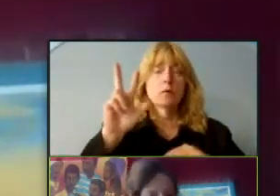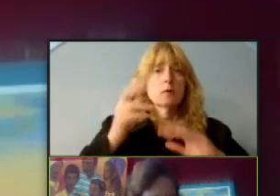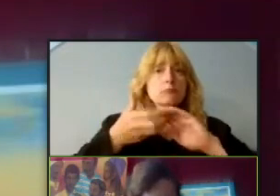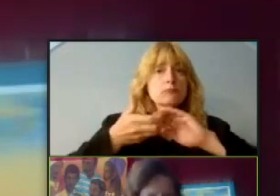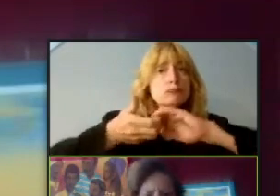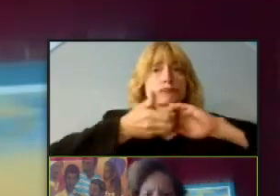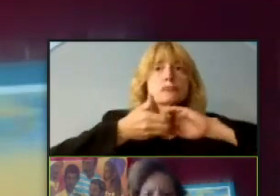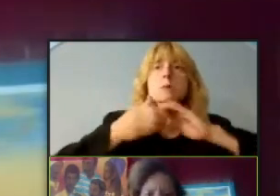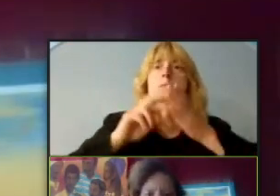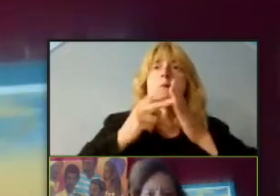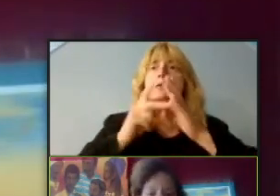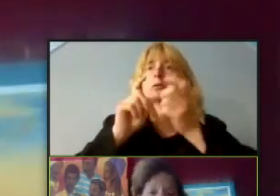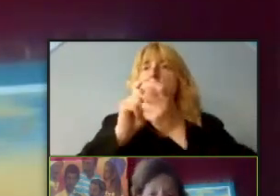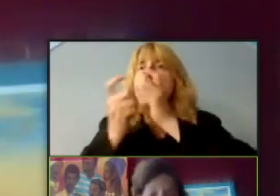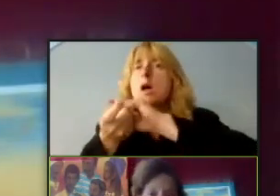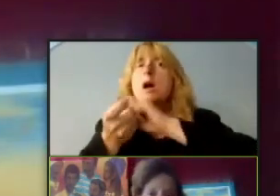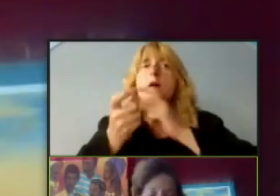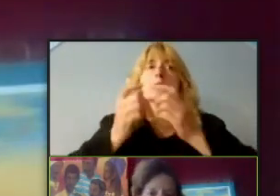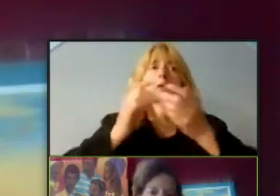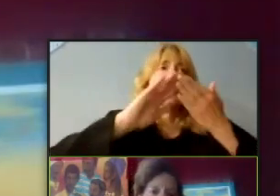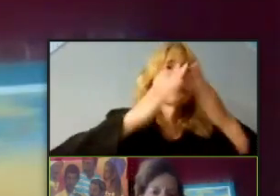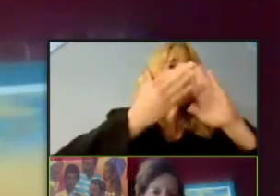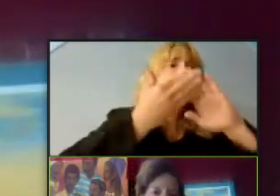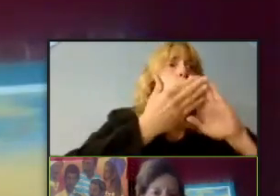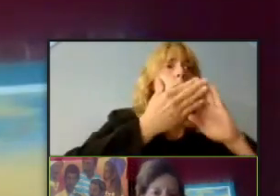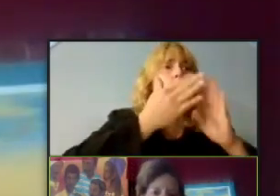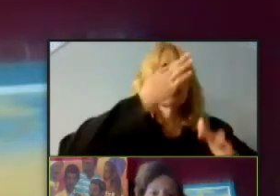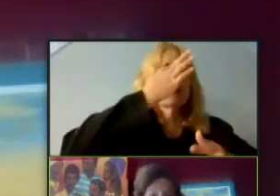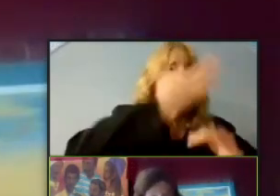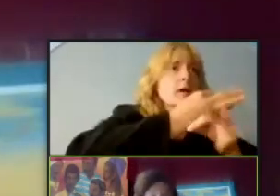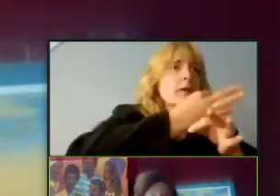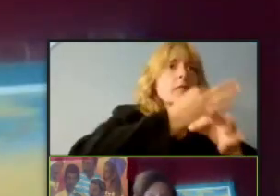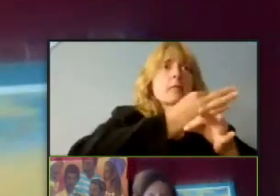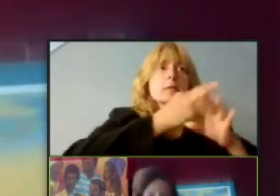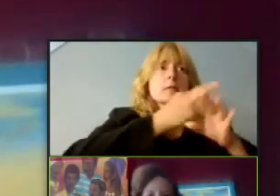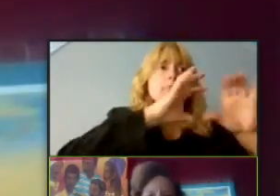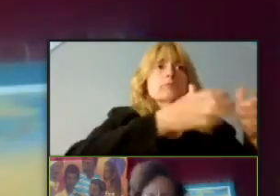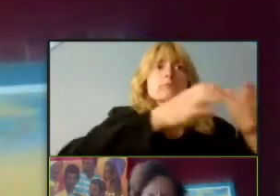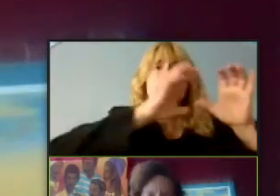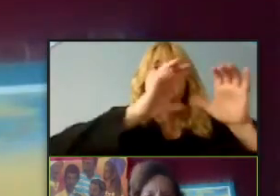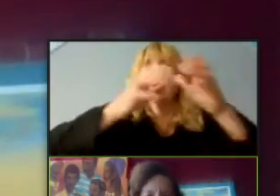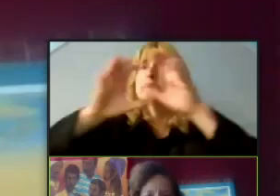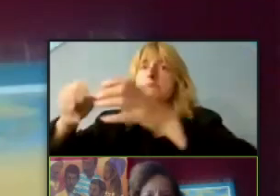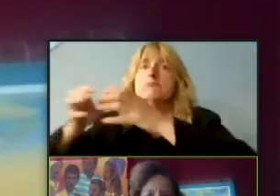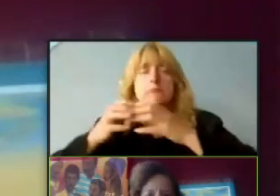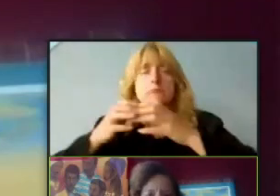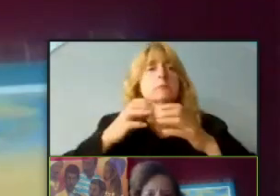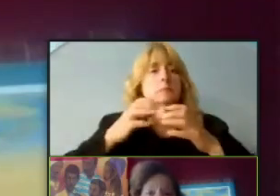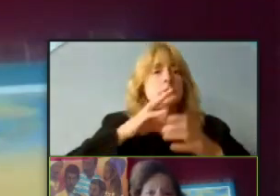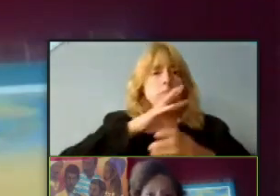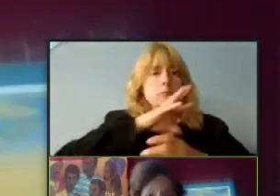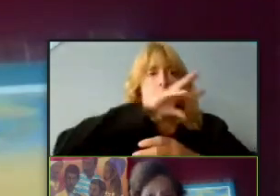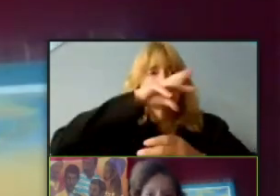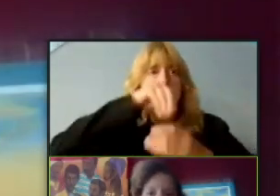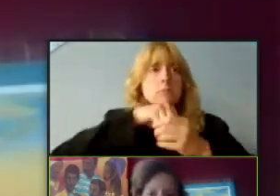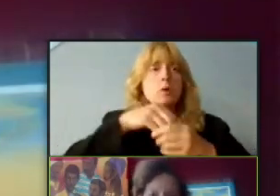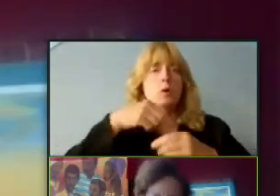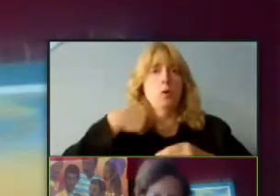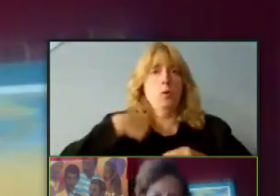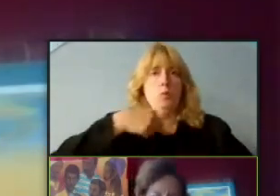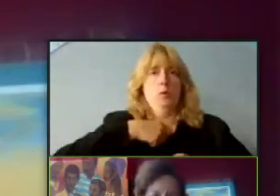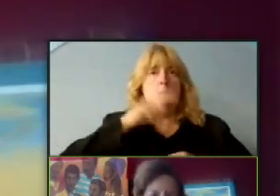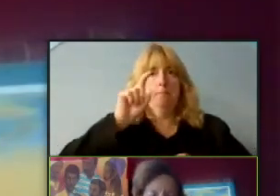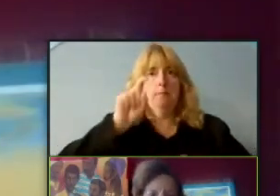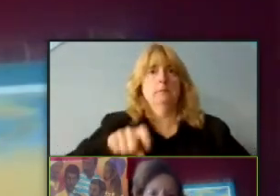organizations, faith-based organizations, and foundations, if we didn't stop and say, enough is